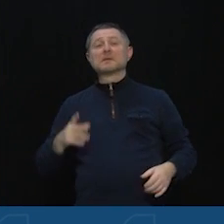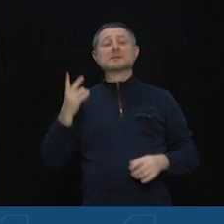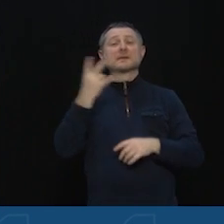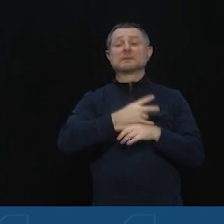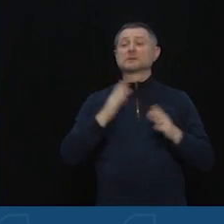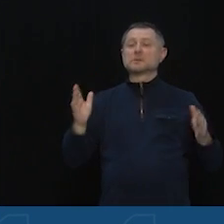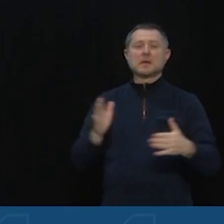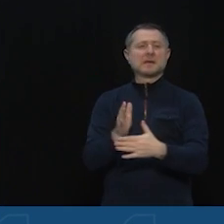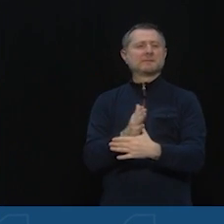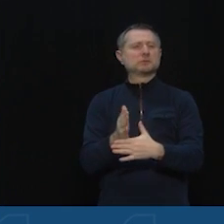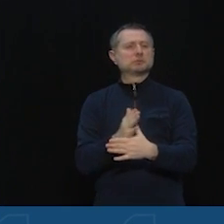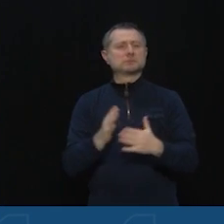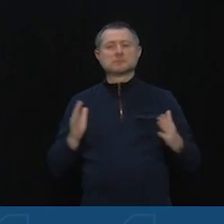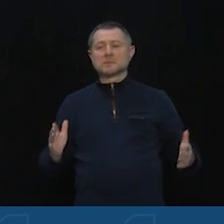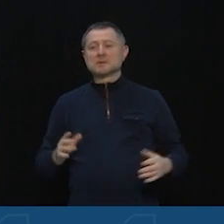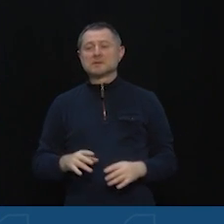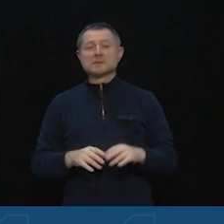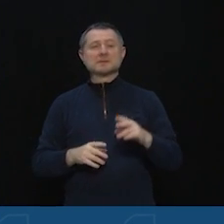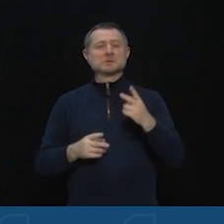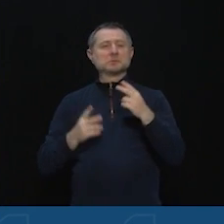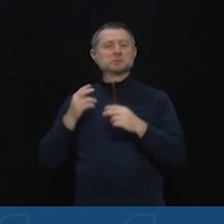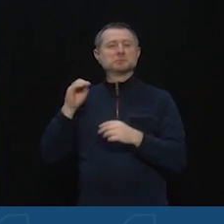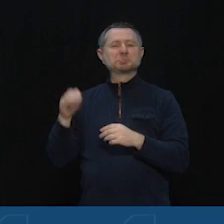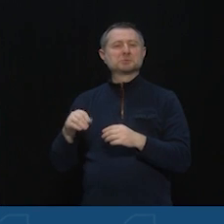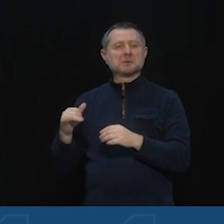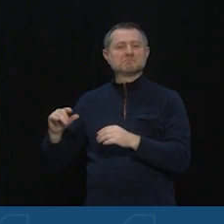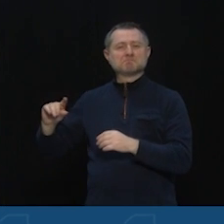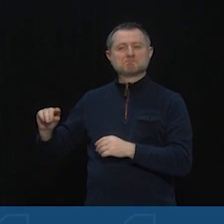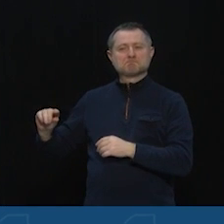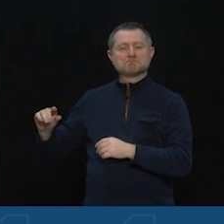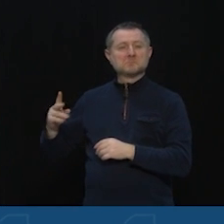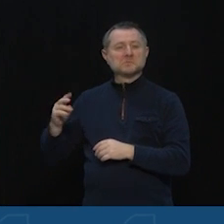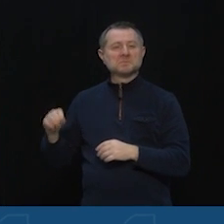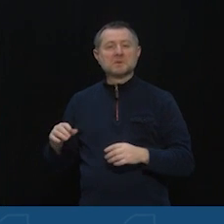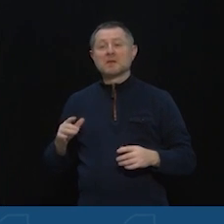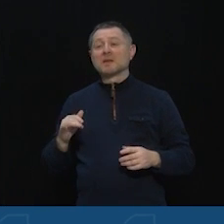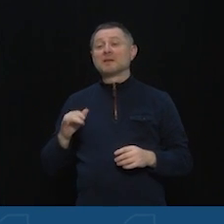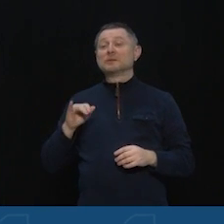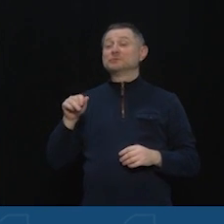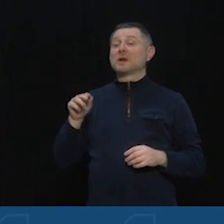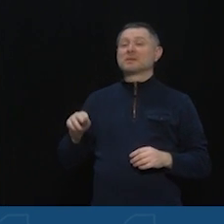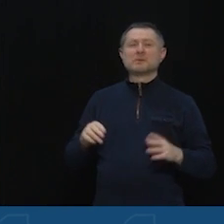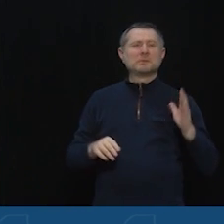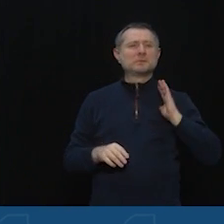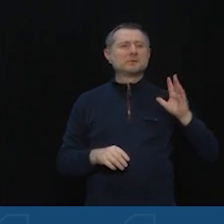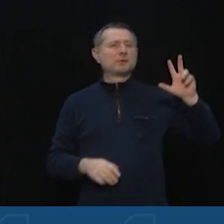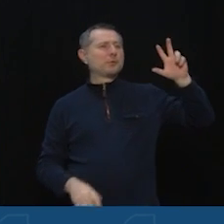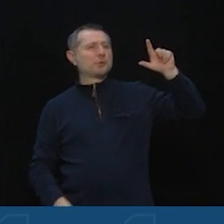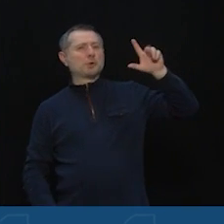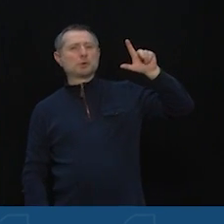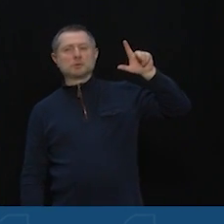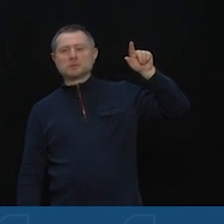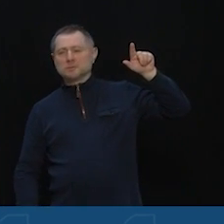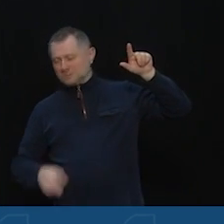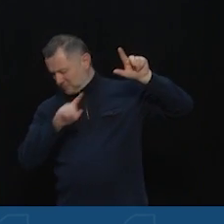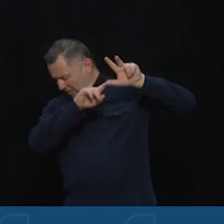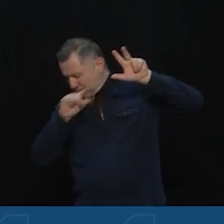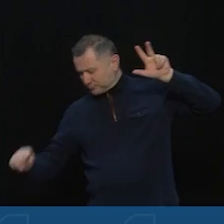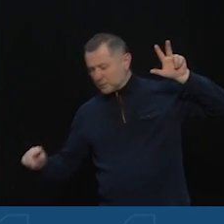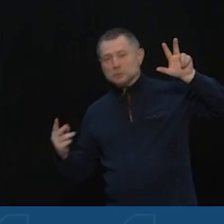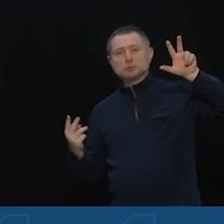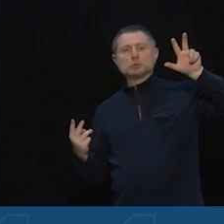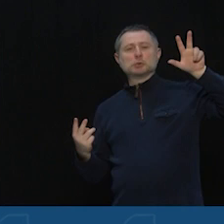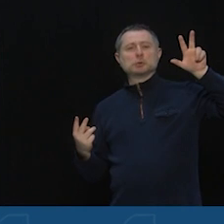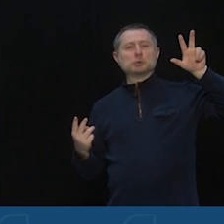positivity, 2%, 23% just back in January. So these numbers are really a positive sign